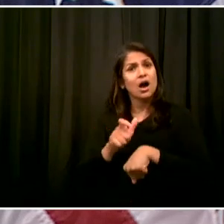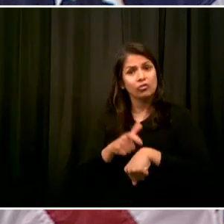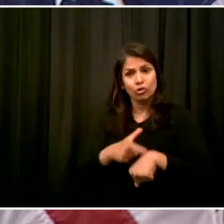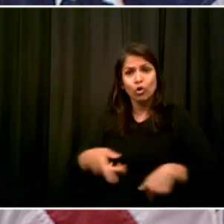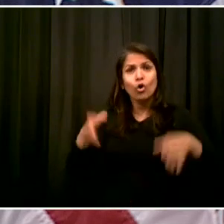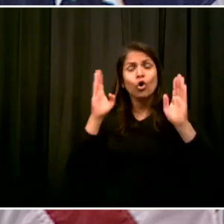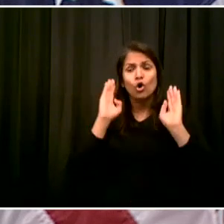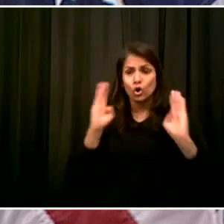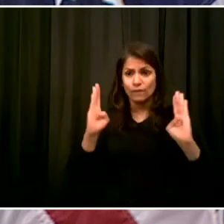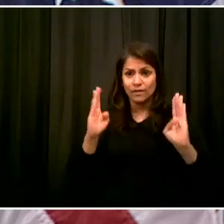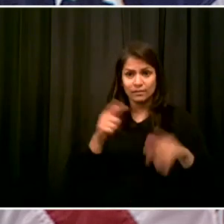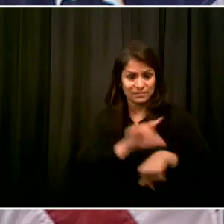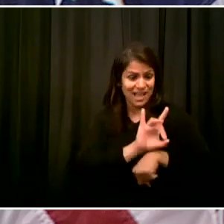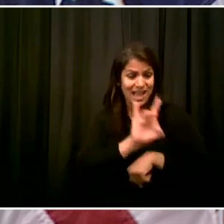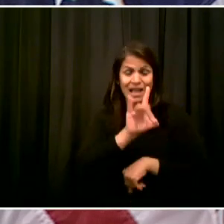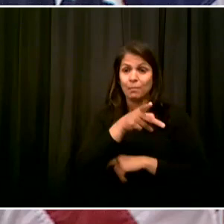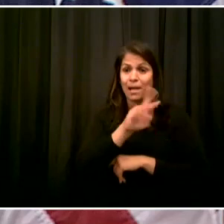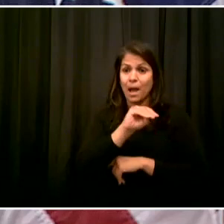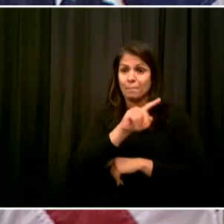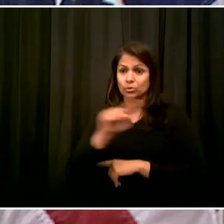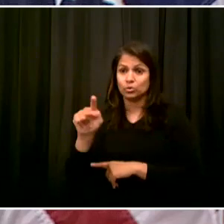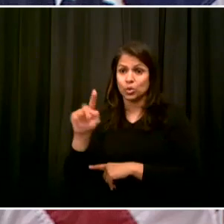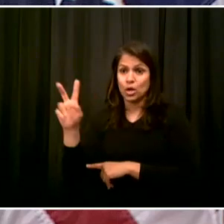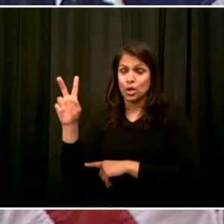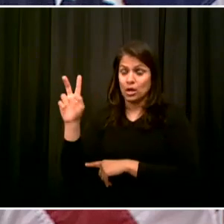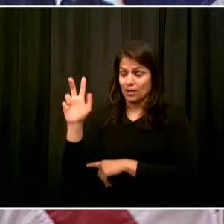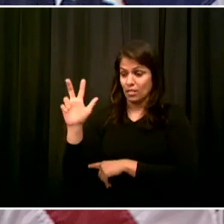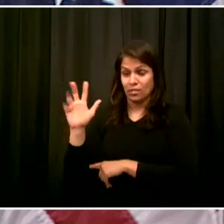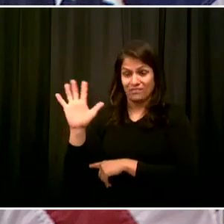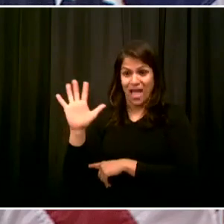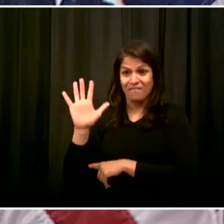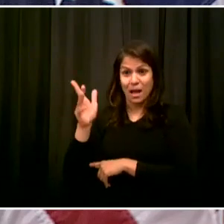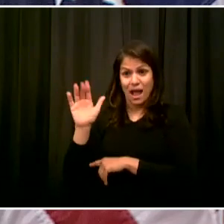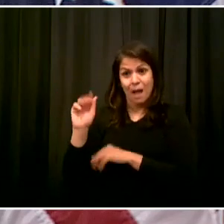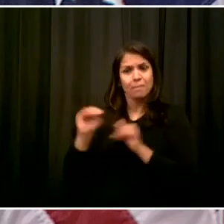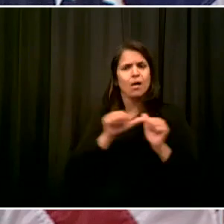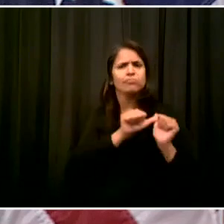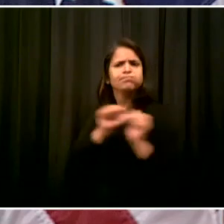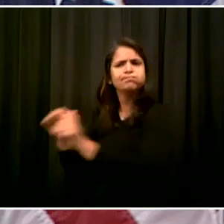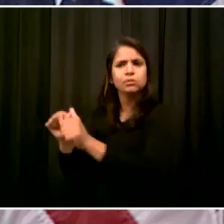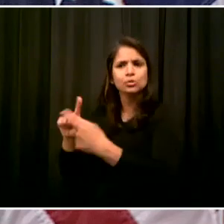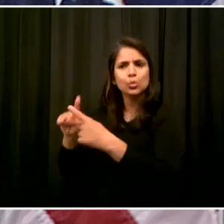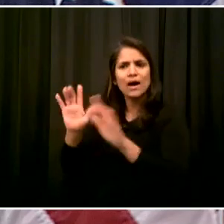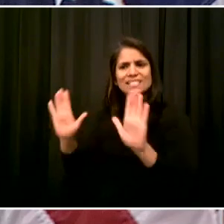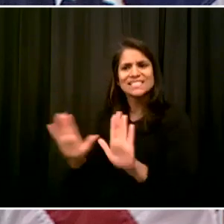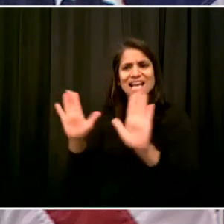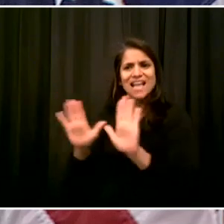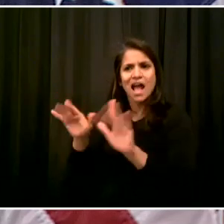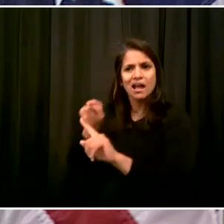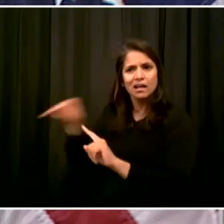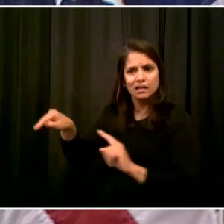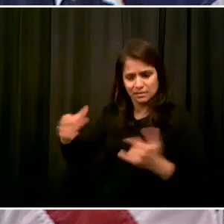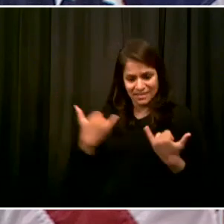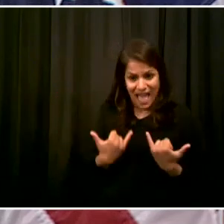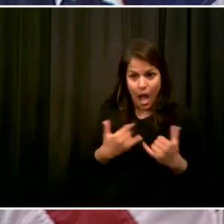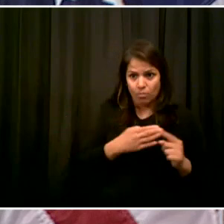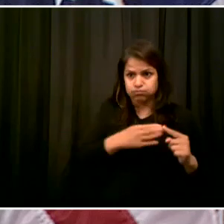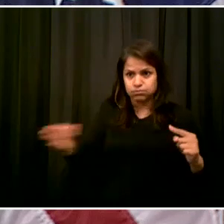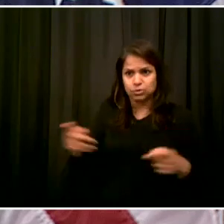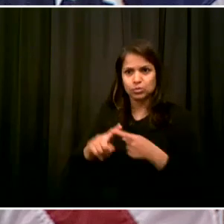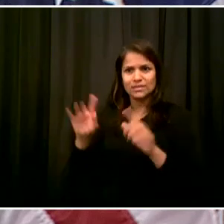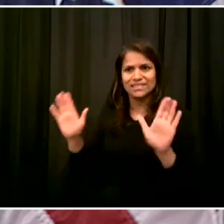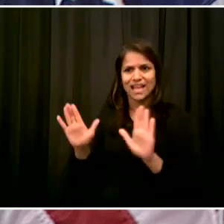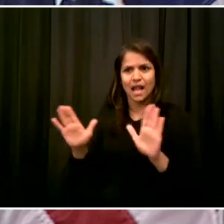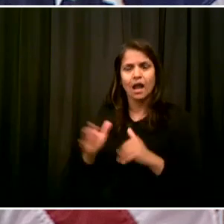raise all over the city. And I understand anyone who may say, well, is it more harm than good? And I would say no, based on what we're seeing. We've